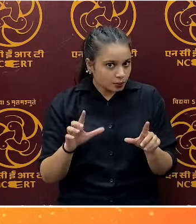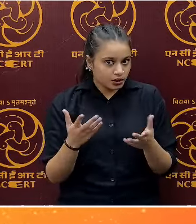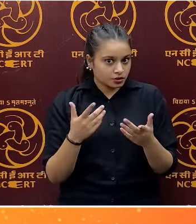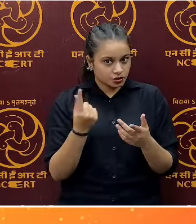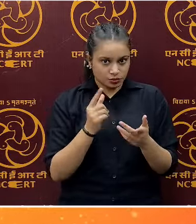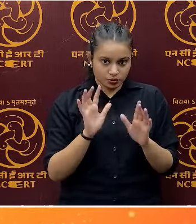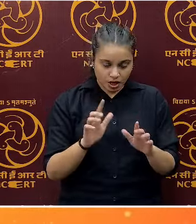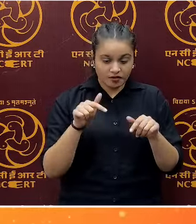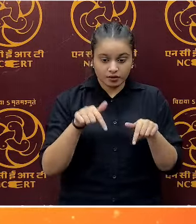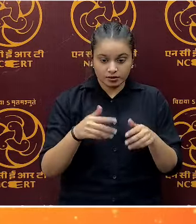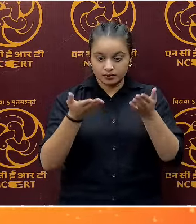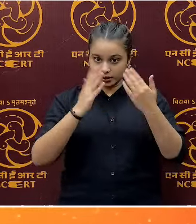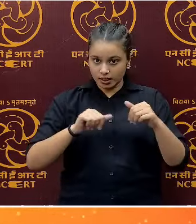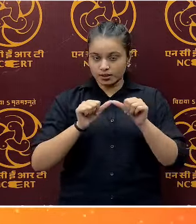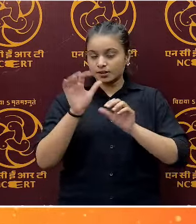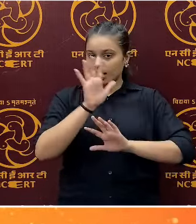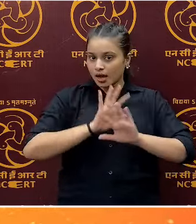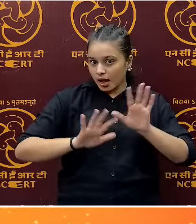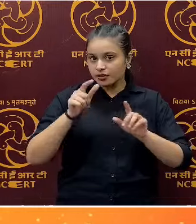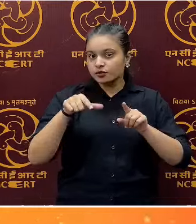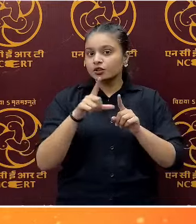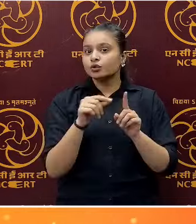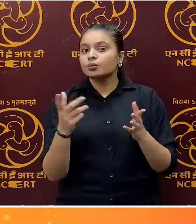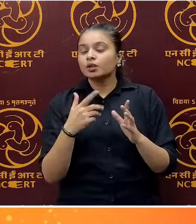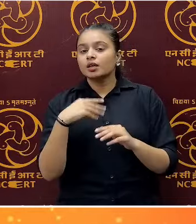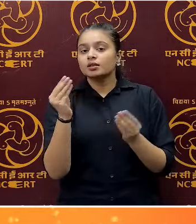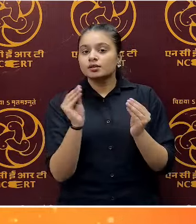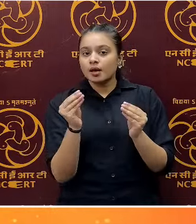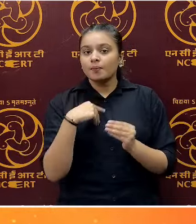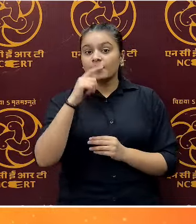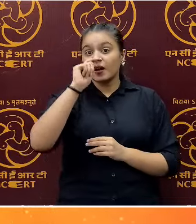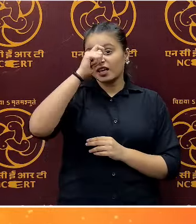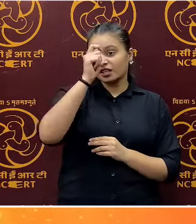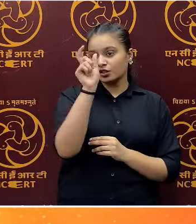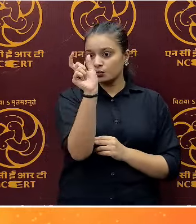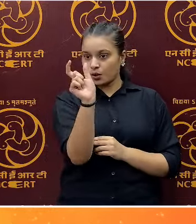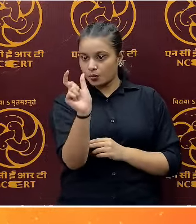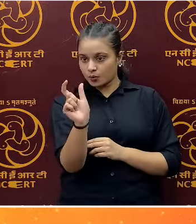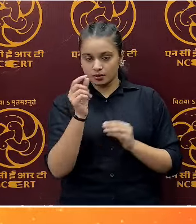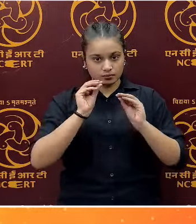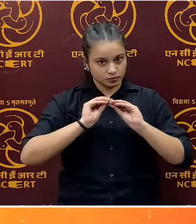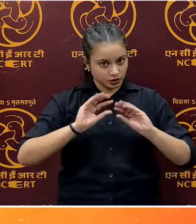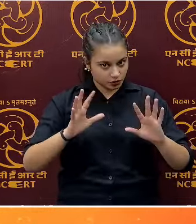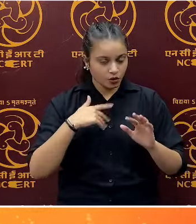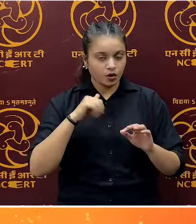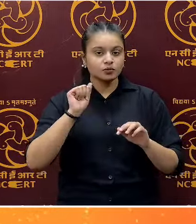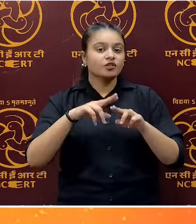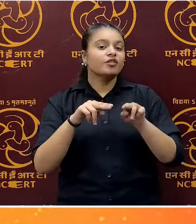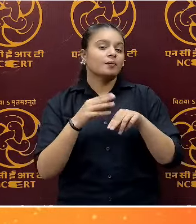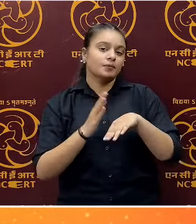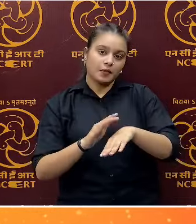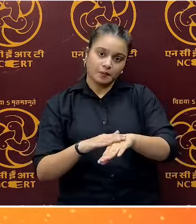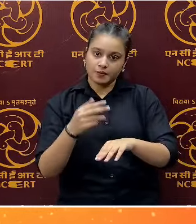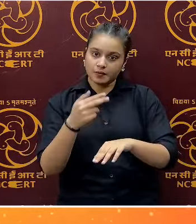So, for this next activity, what we'll do, I'll give you certain English words Okay. for the member of the family. And through those words,